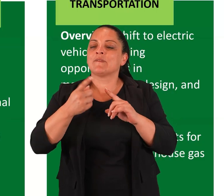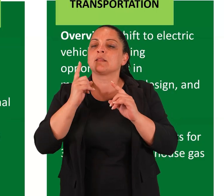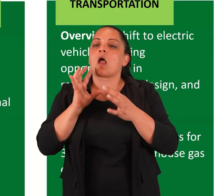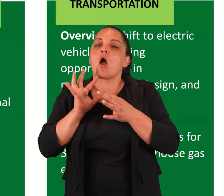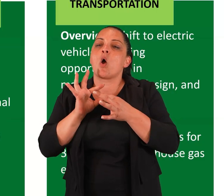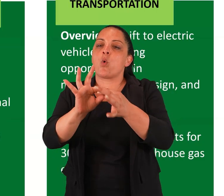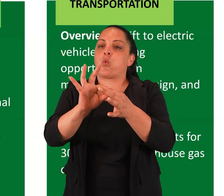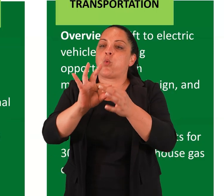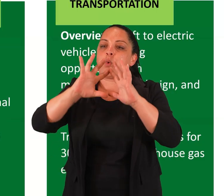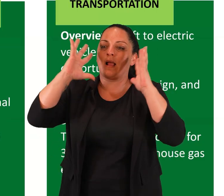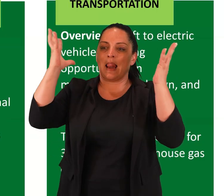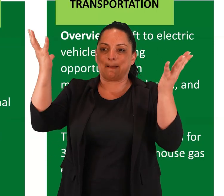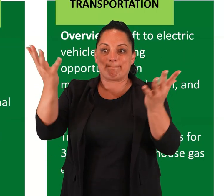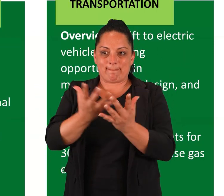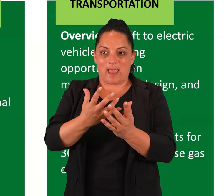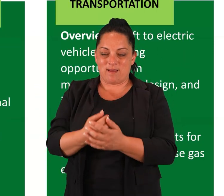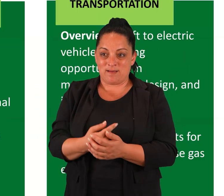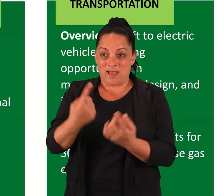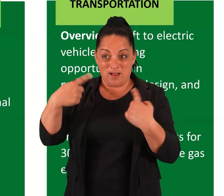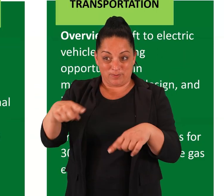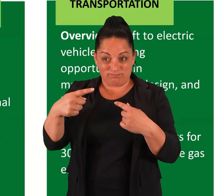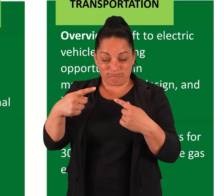indeed. The electric